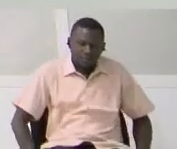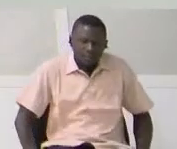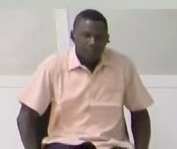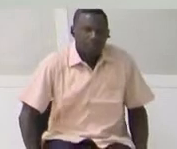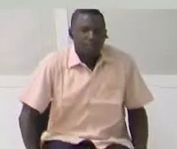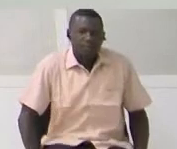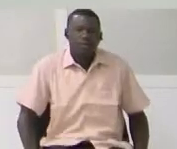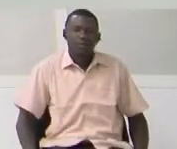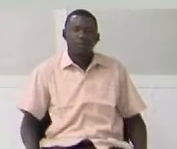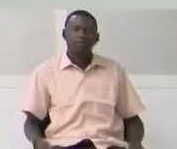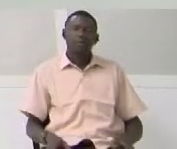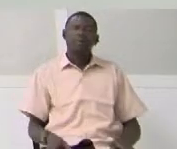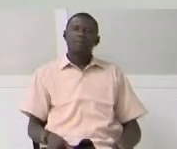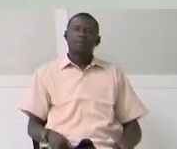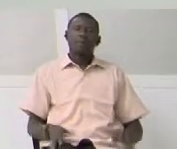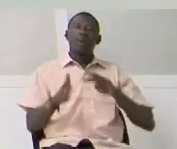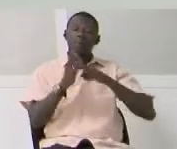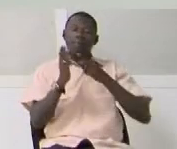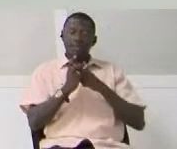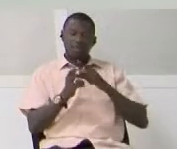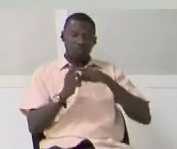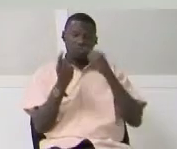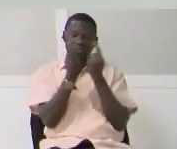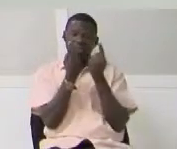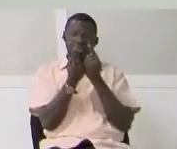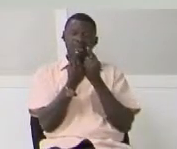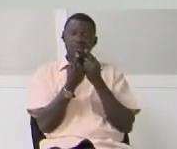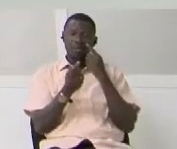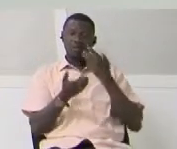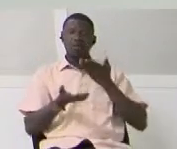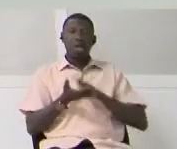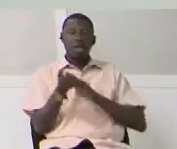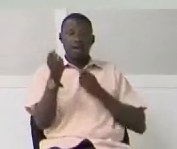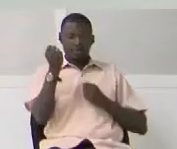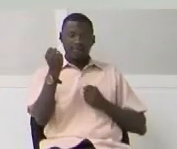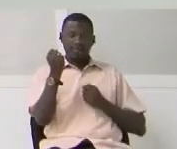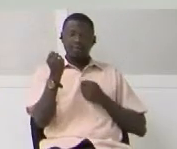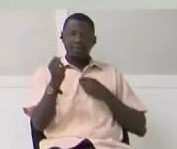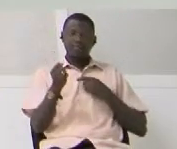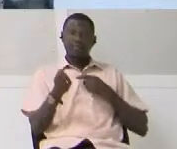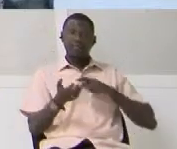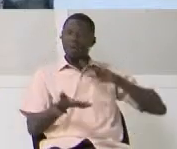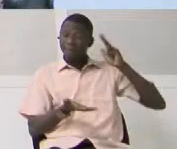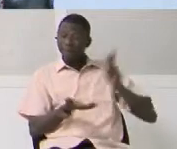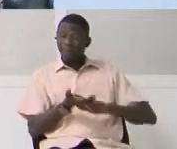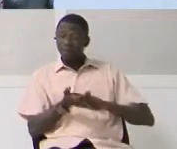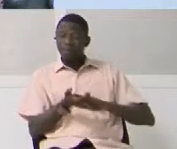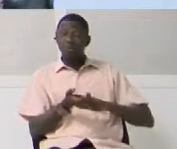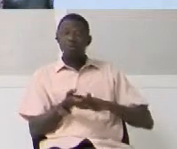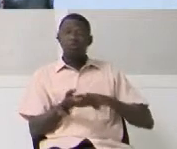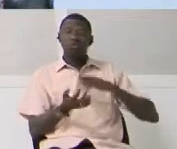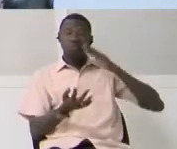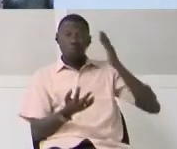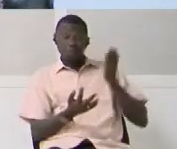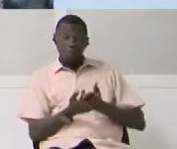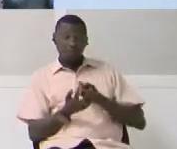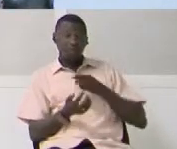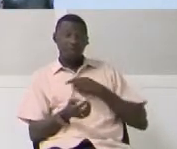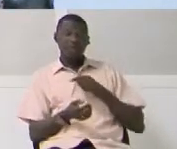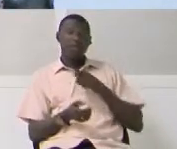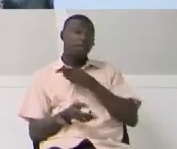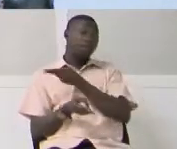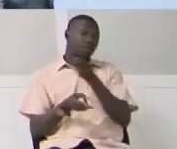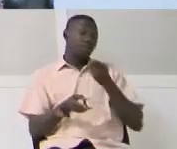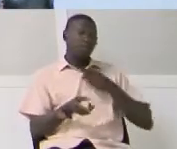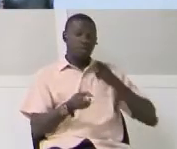were evidence proving that they shot your brother. Of course. The family will not amend them. They will not know where they are. No, they will fetch